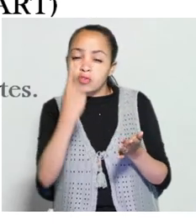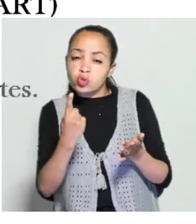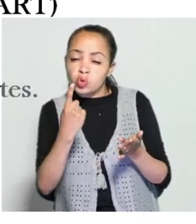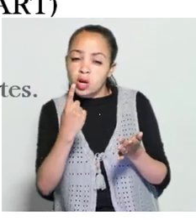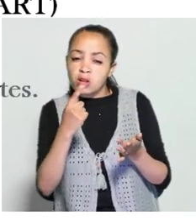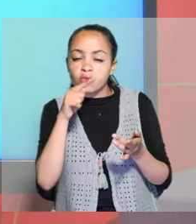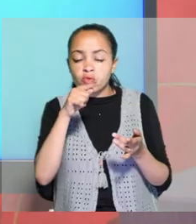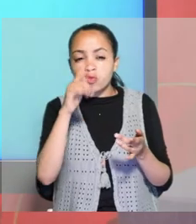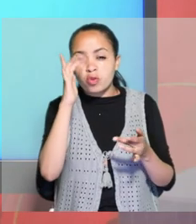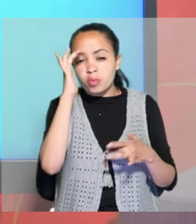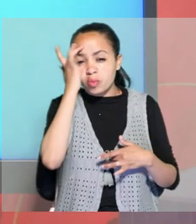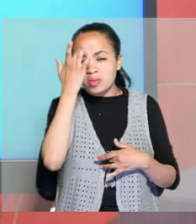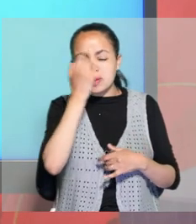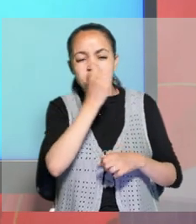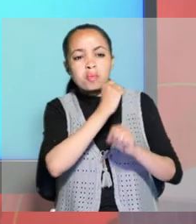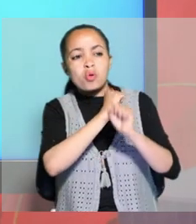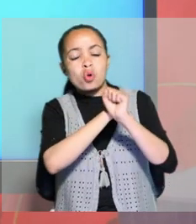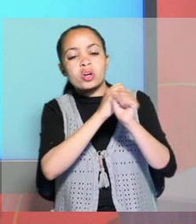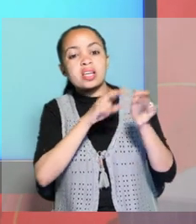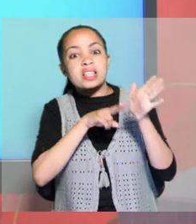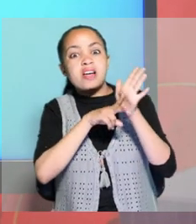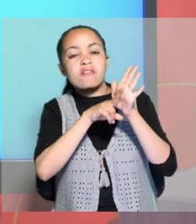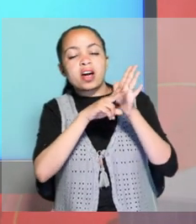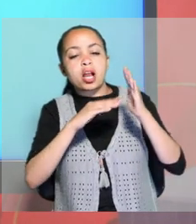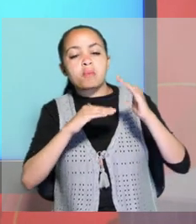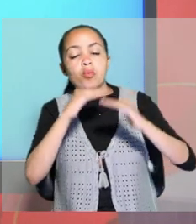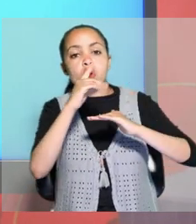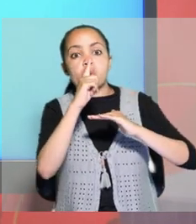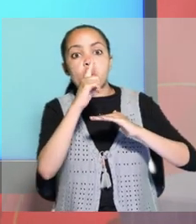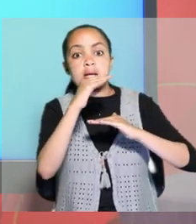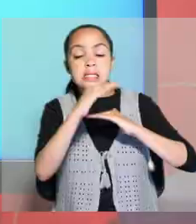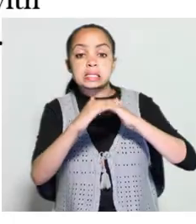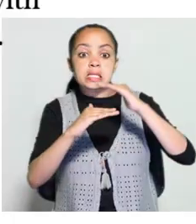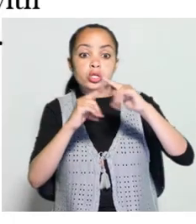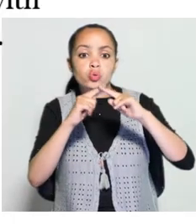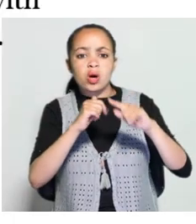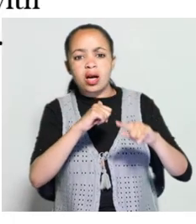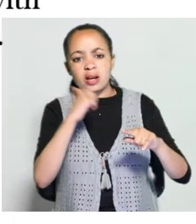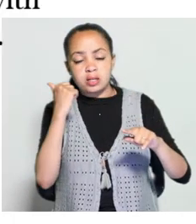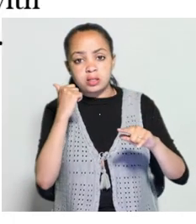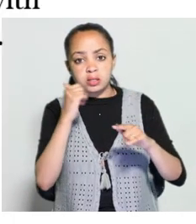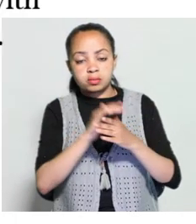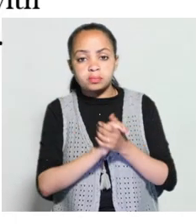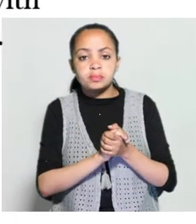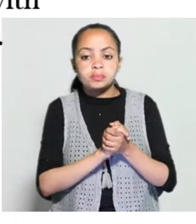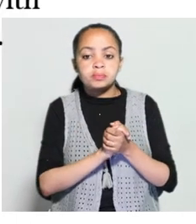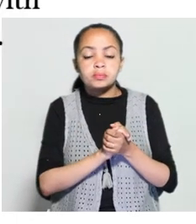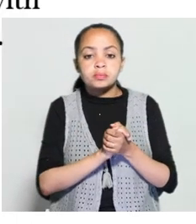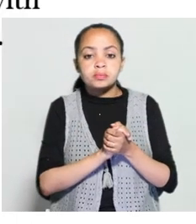is blocking the viral progress from one stage to another. Well,